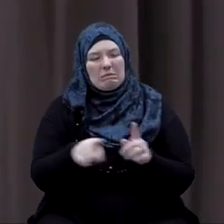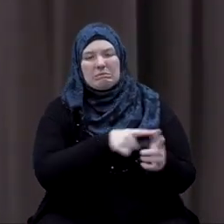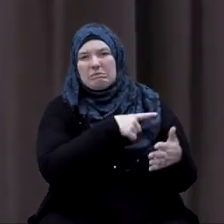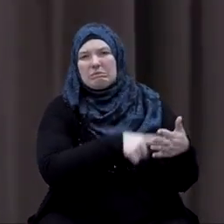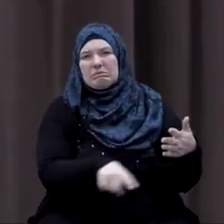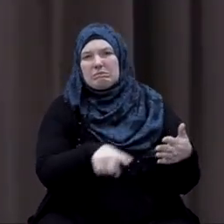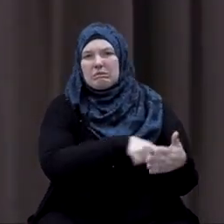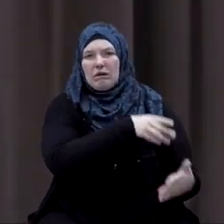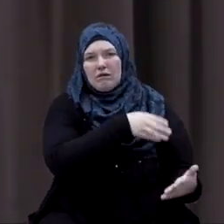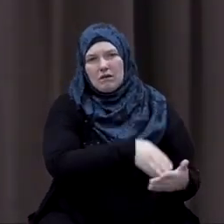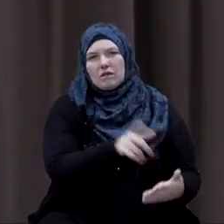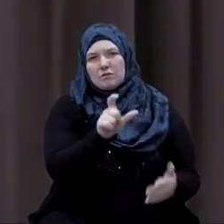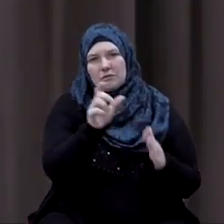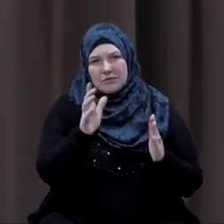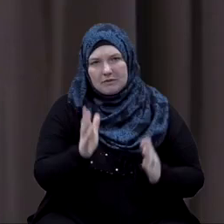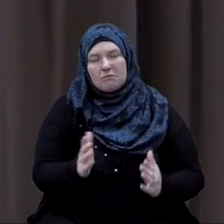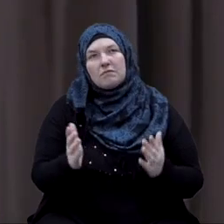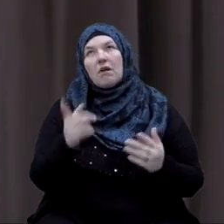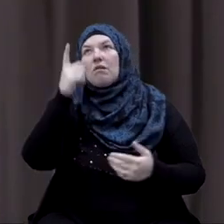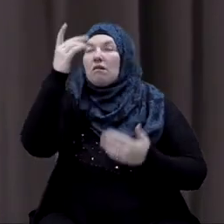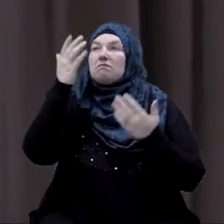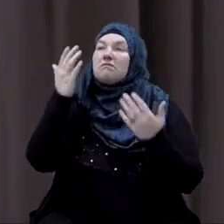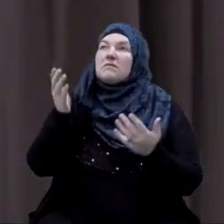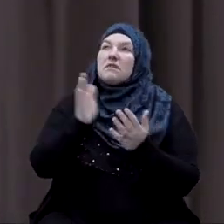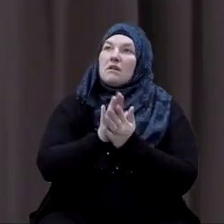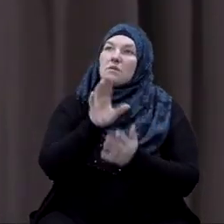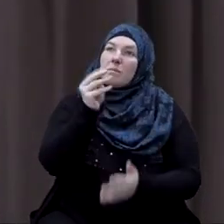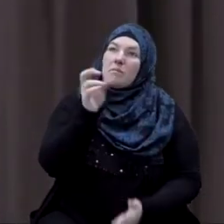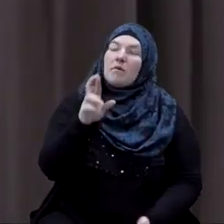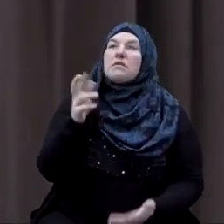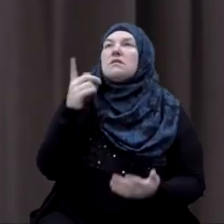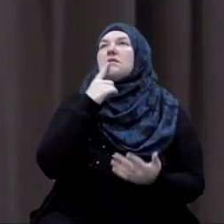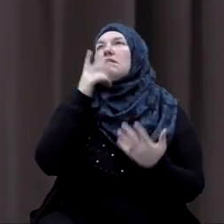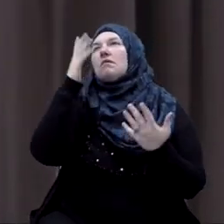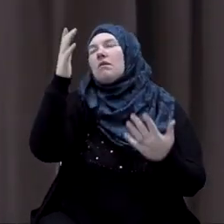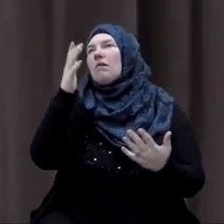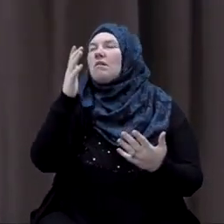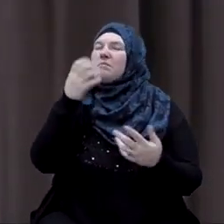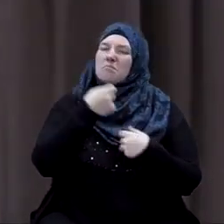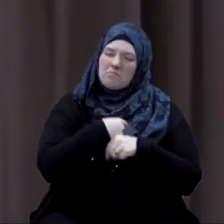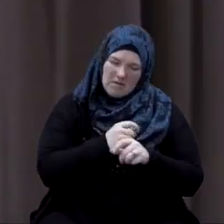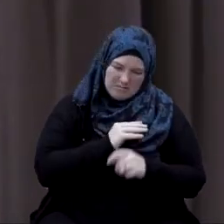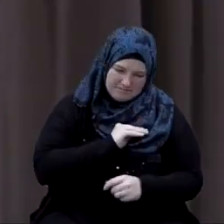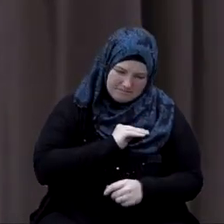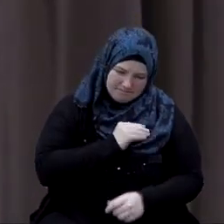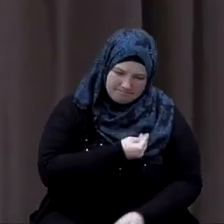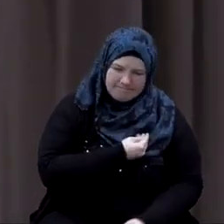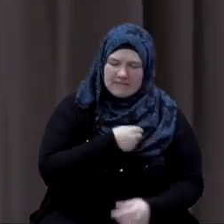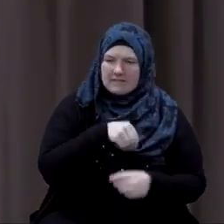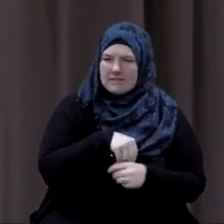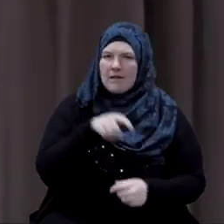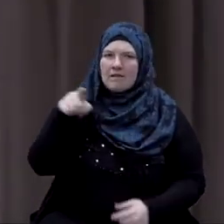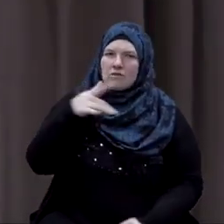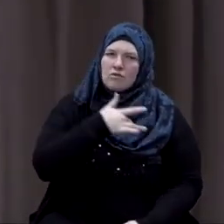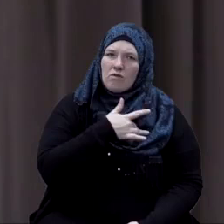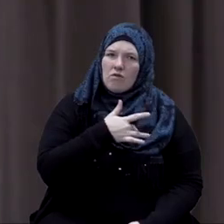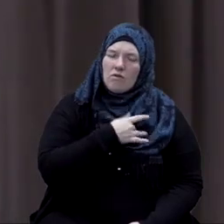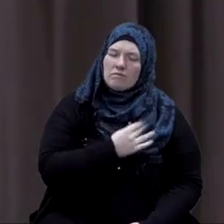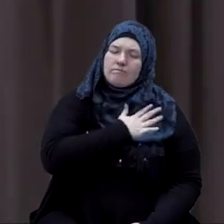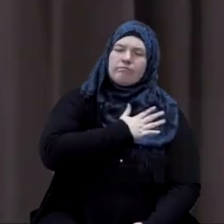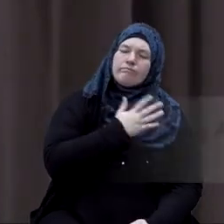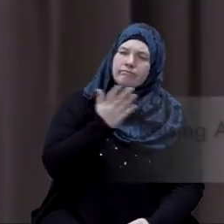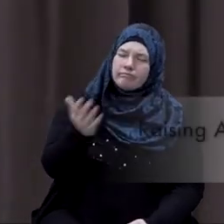Muslims. So he asked Allah, said, Allahumma ansur al-Islam bi-ahad